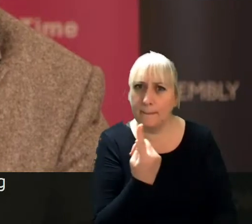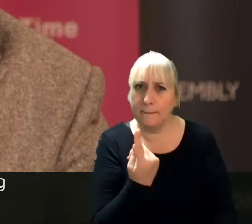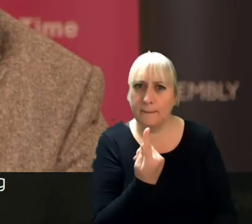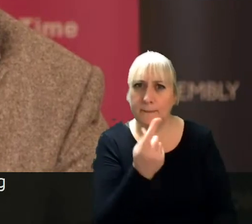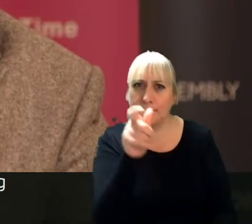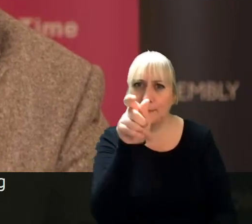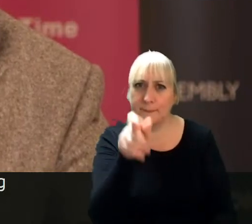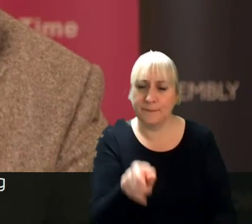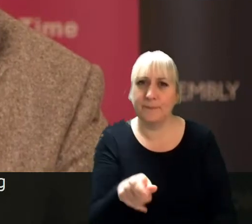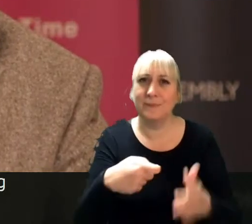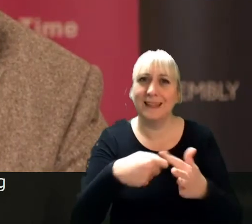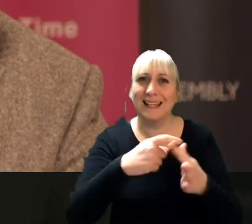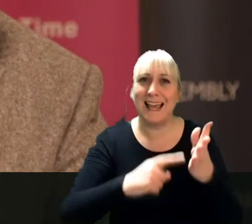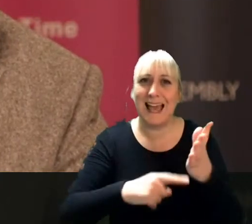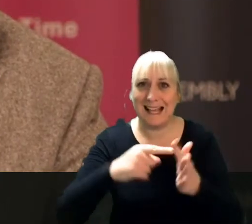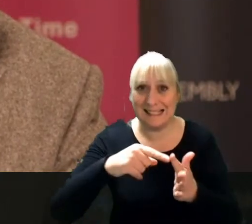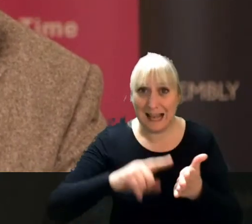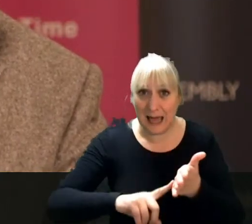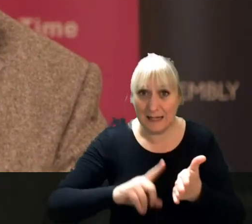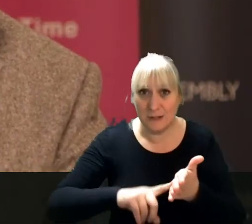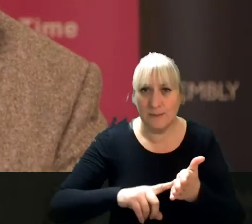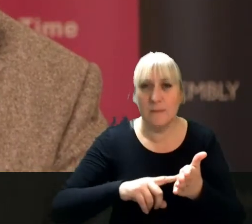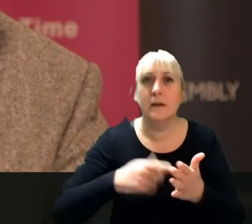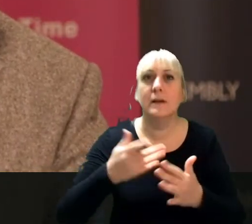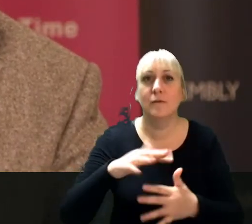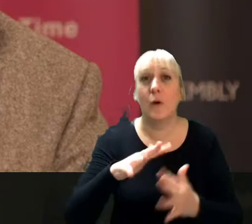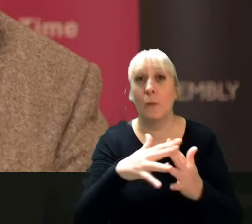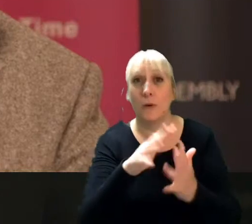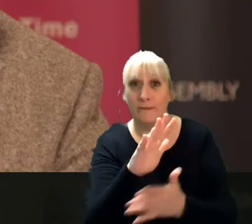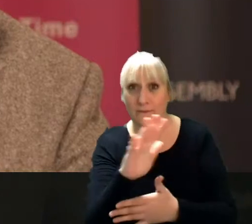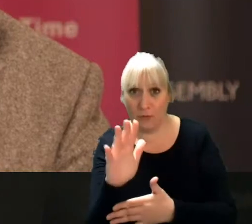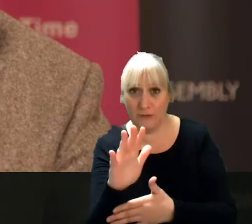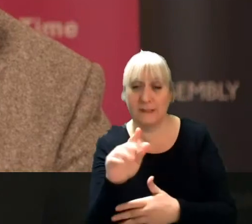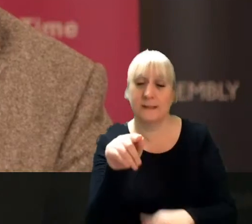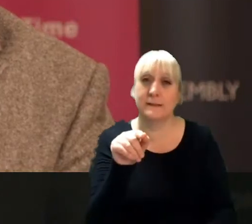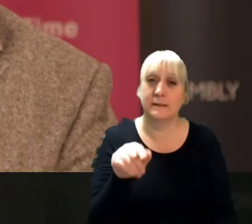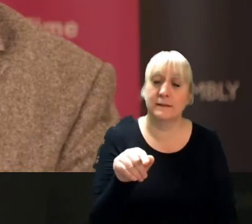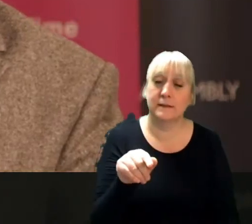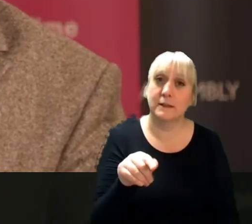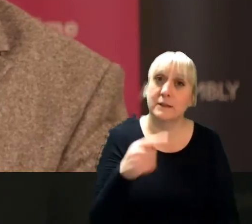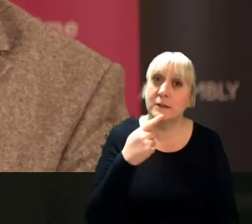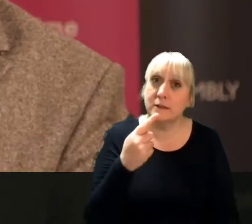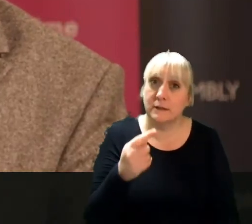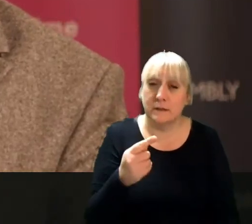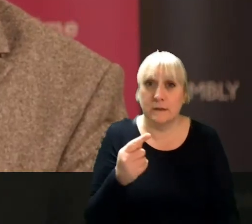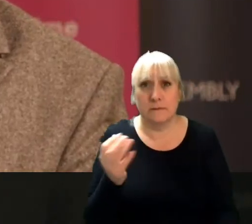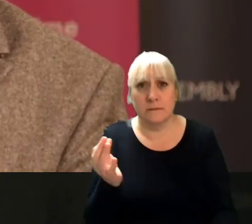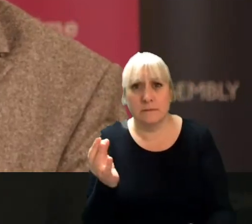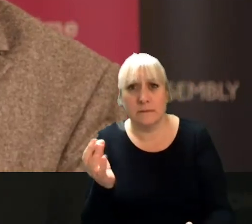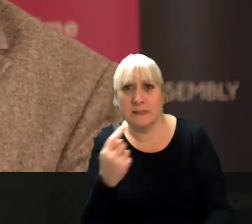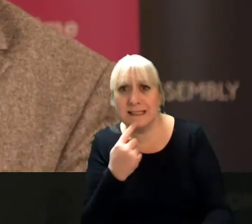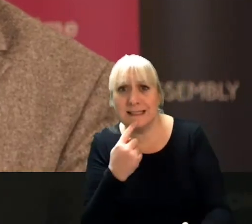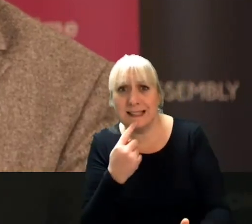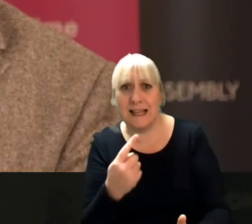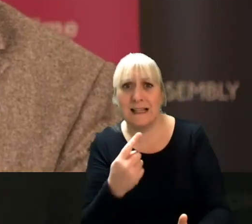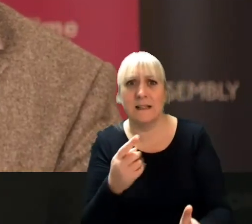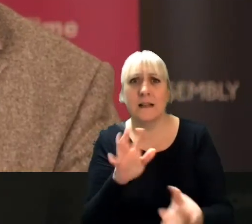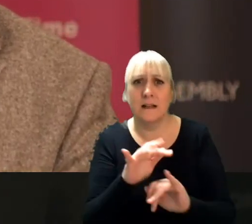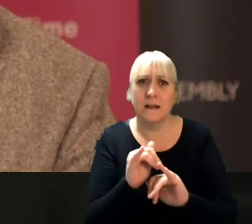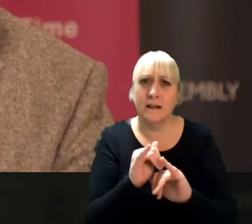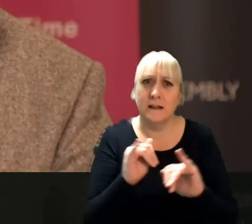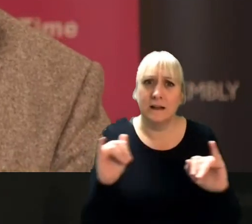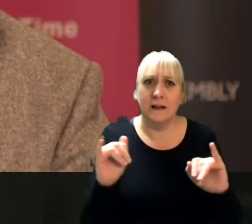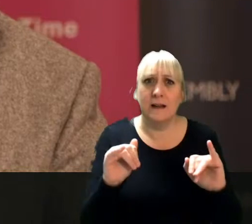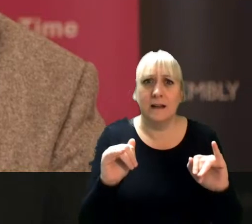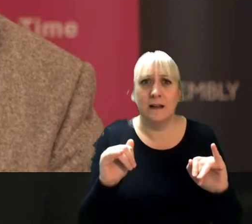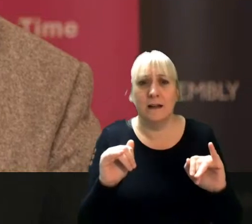Kate Langham, Waltham Forest. Given the Ella Kissy Deborah tragedy, why has the mayor